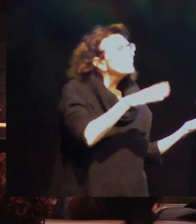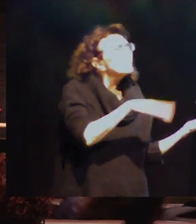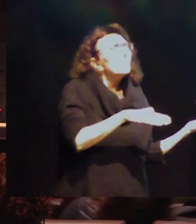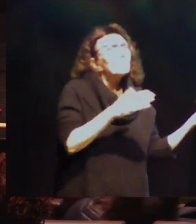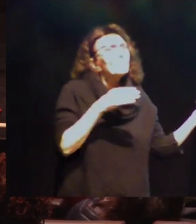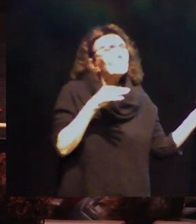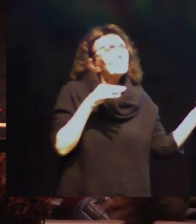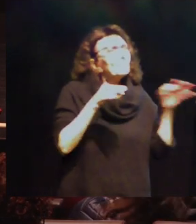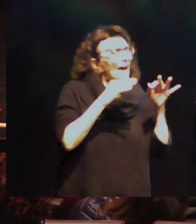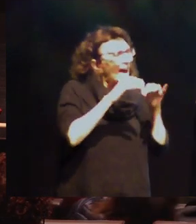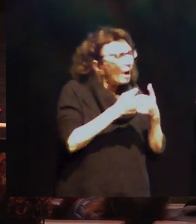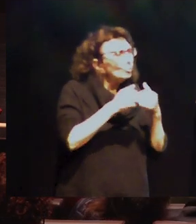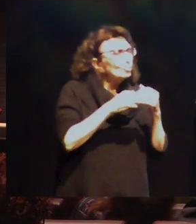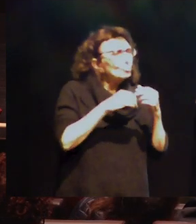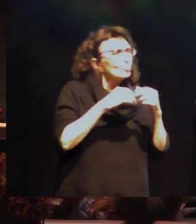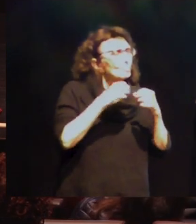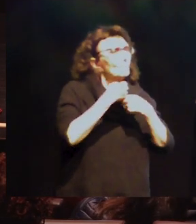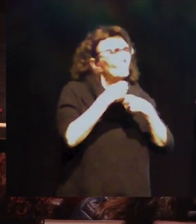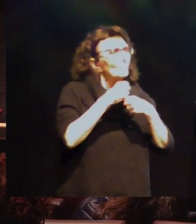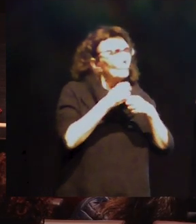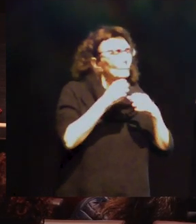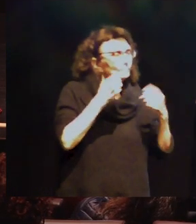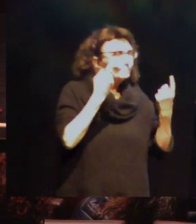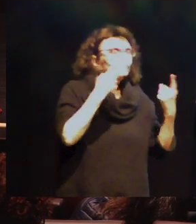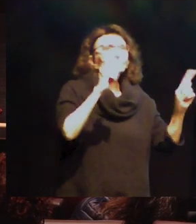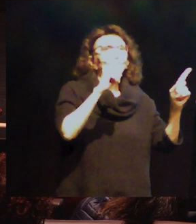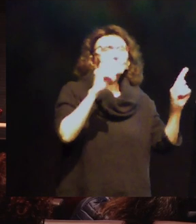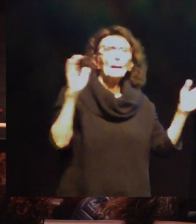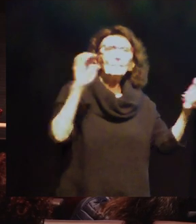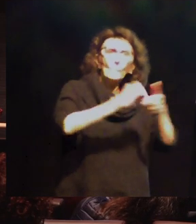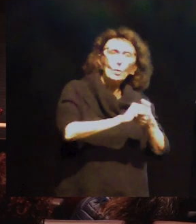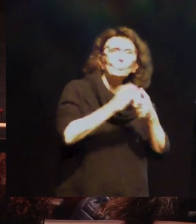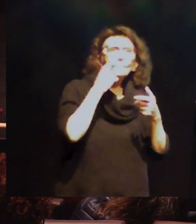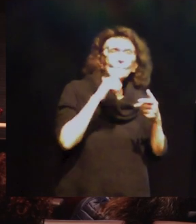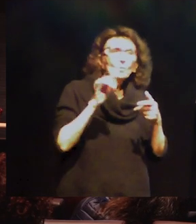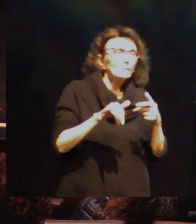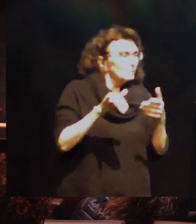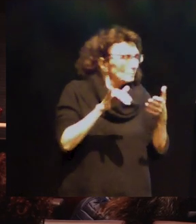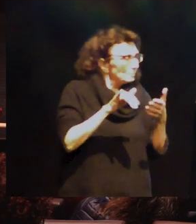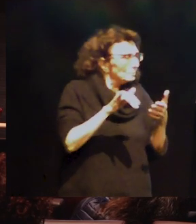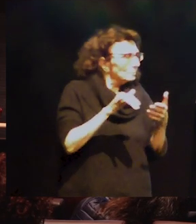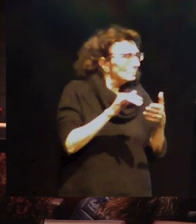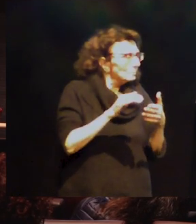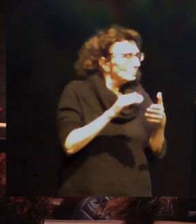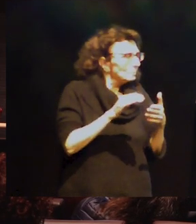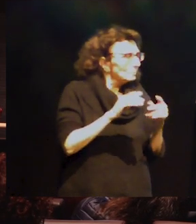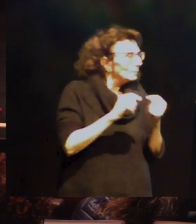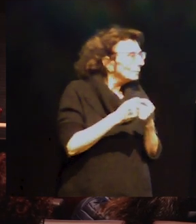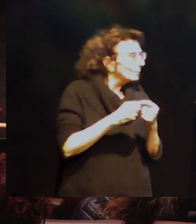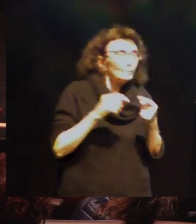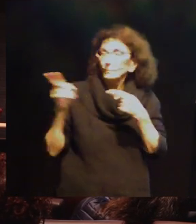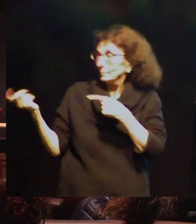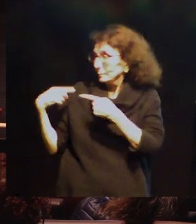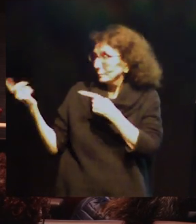bit of how you created this creative partnership. Tell us a little bit about it. Should I go or you go?